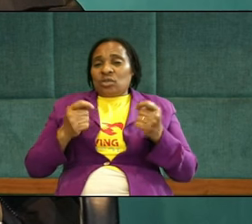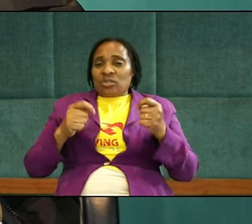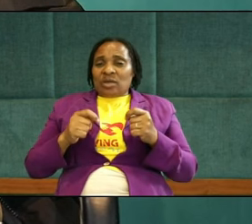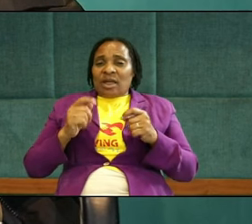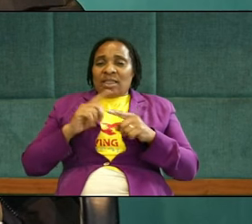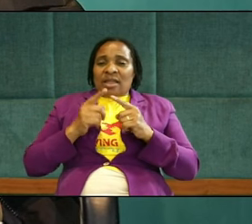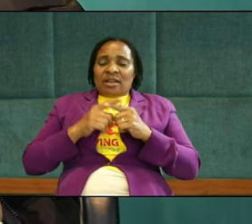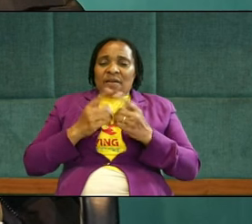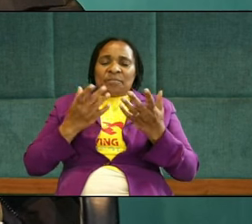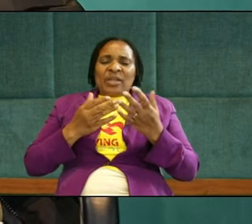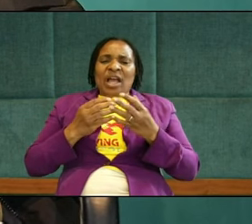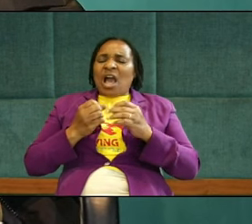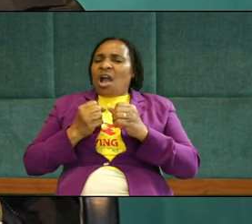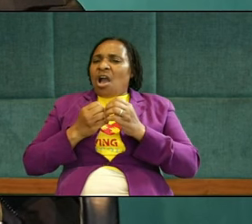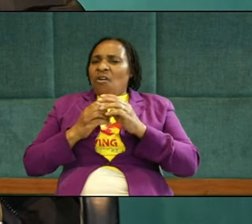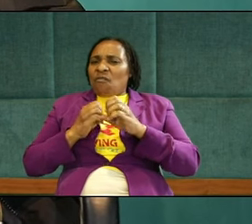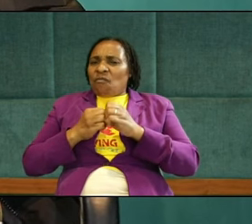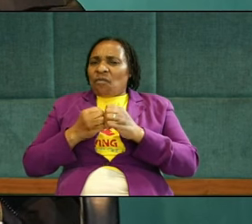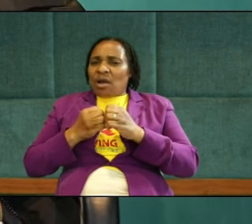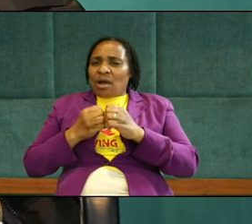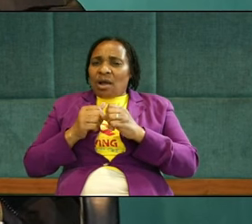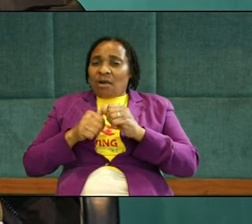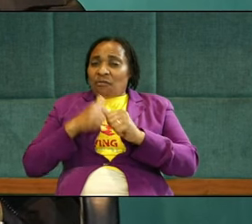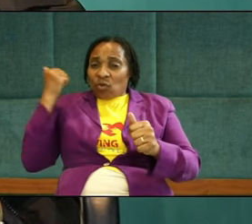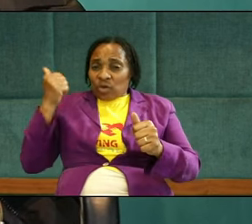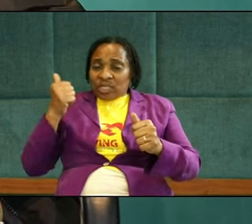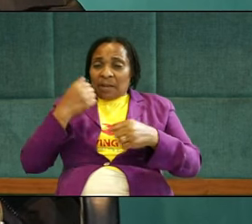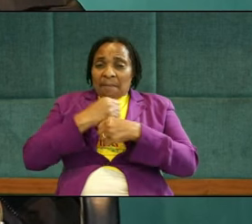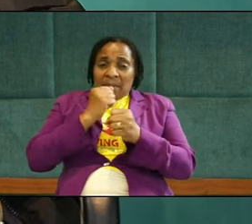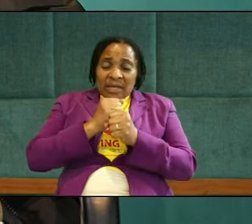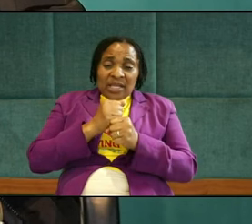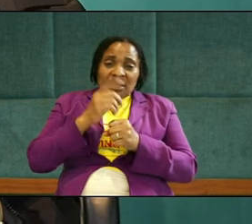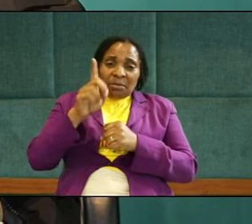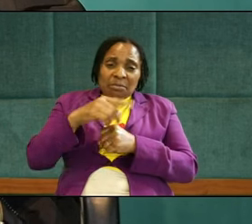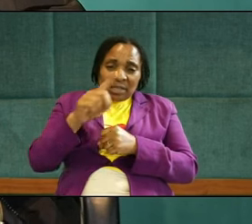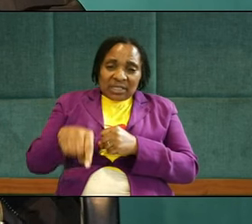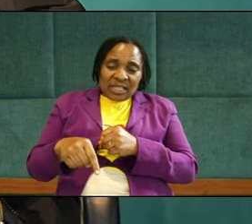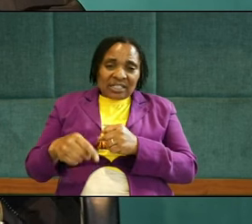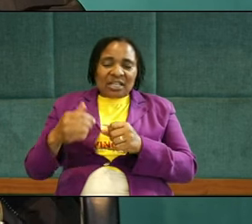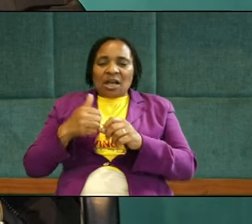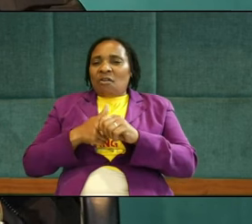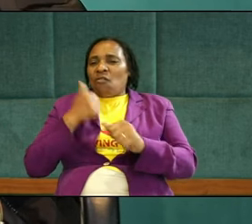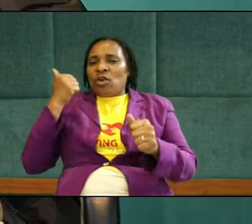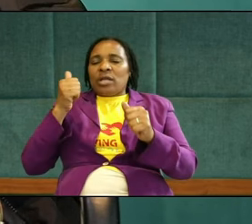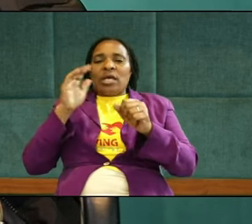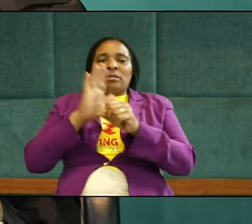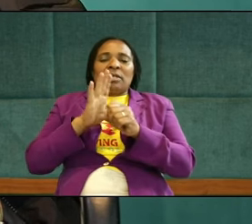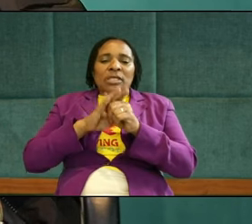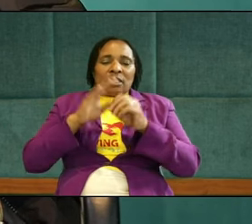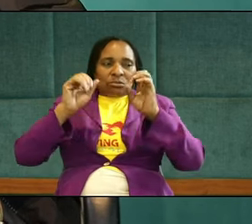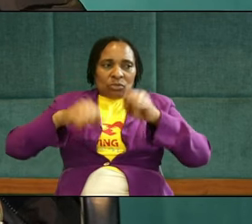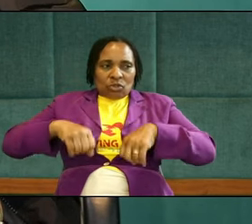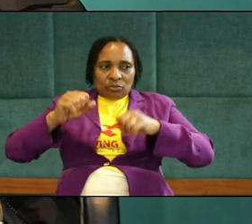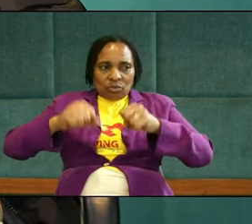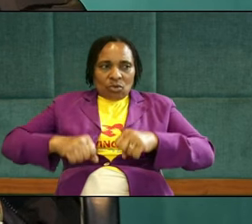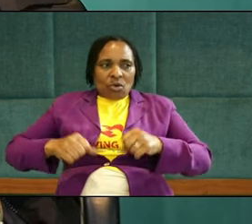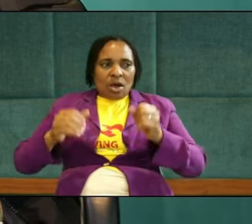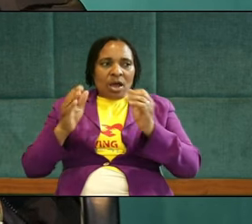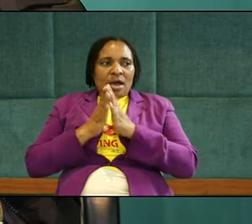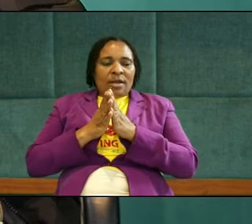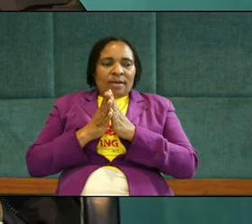avoid slipping up and making mistakes. We need to avoid it as much as possible. And